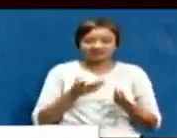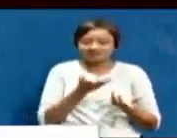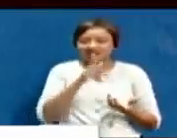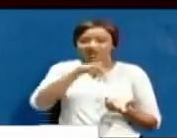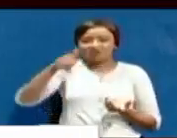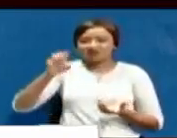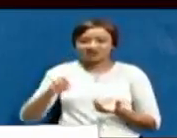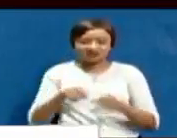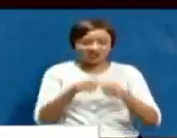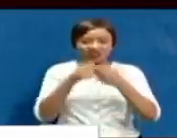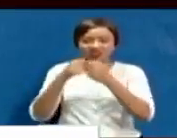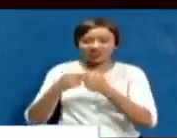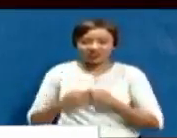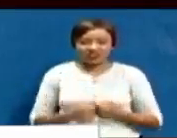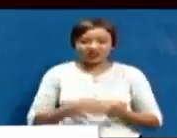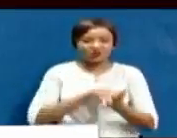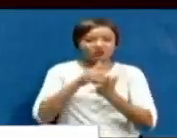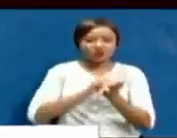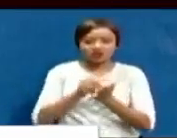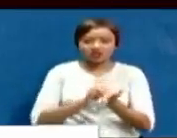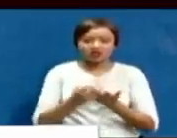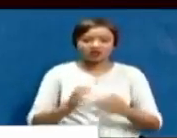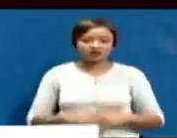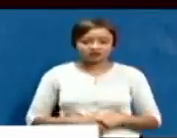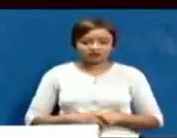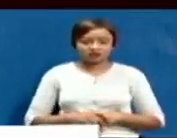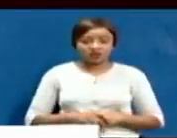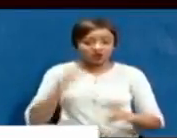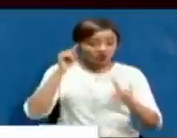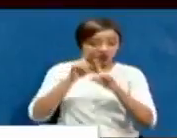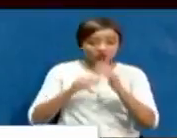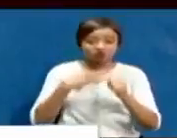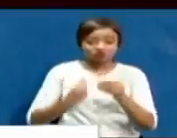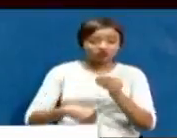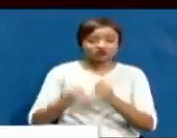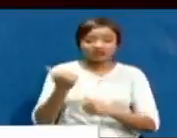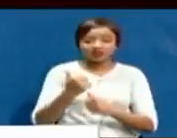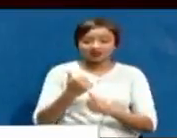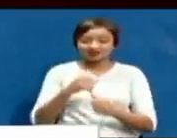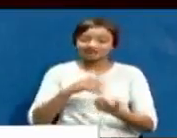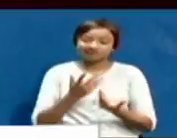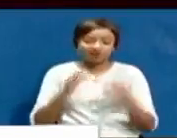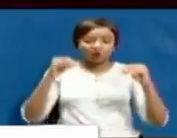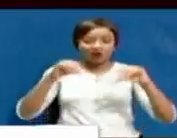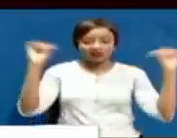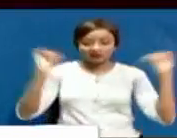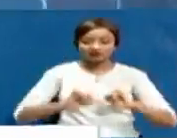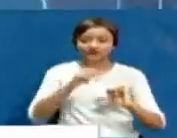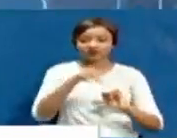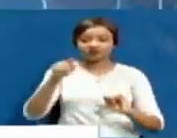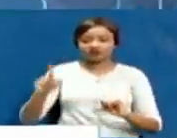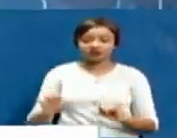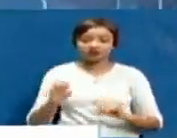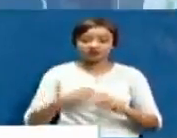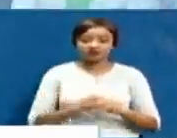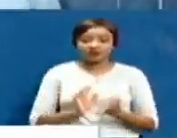and scrupulous businessmen and women to kill our health workers through the supply of substandard personal protective equipment.